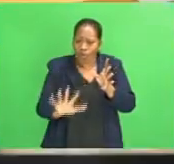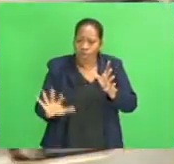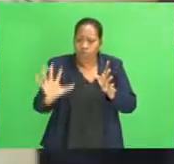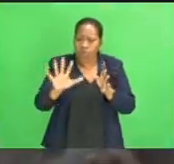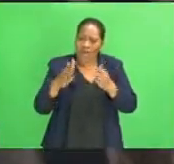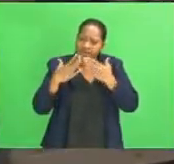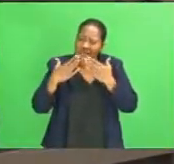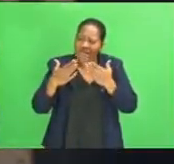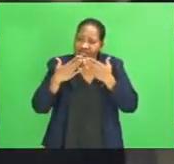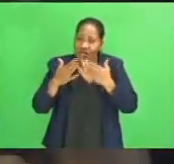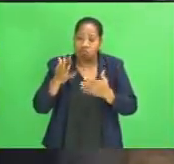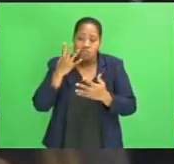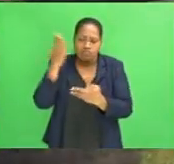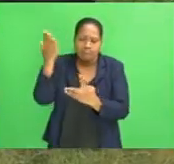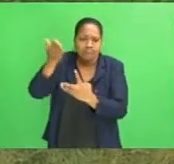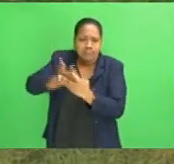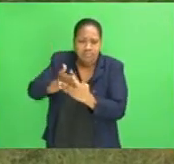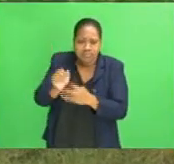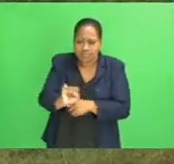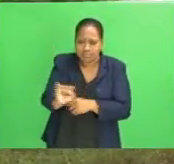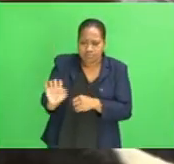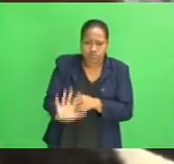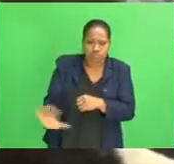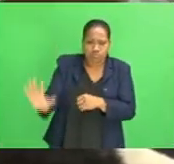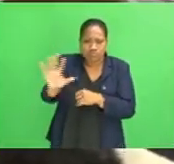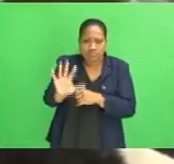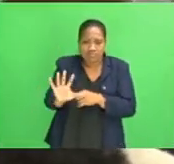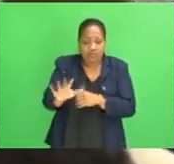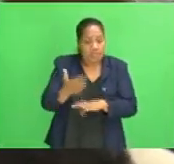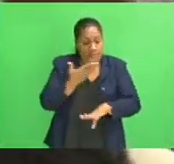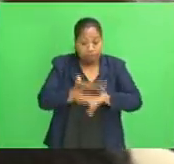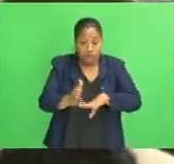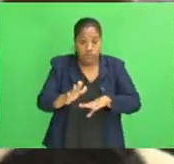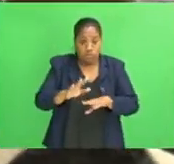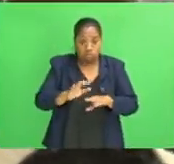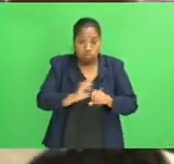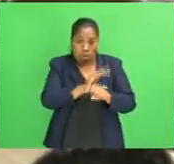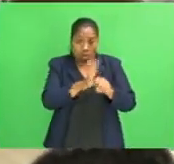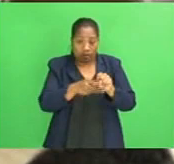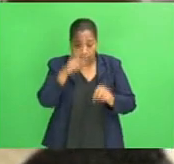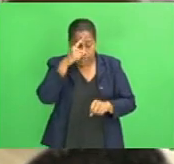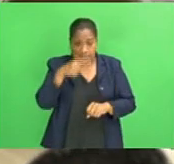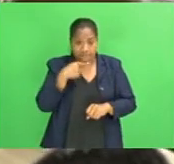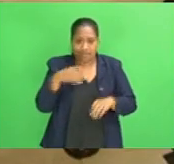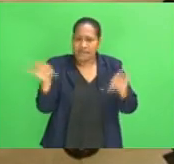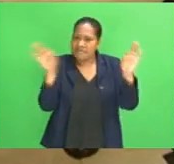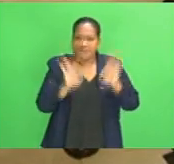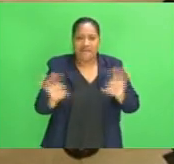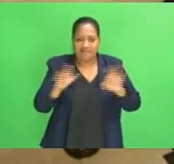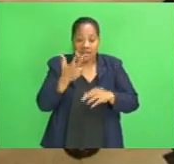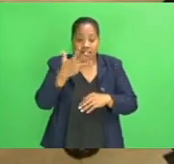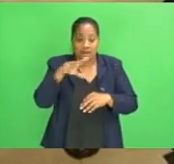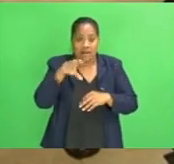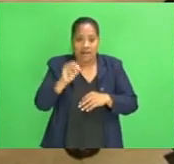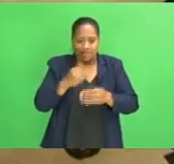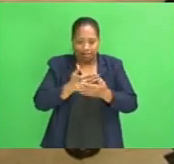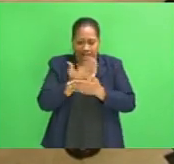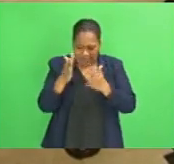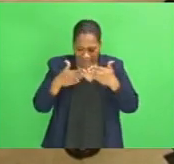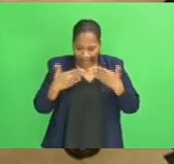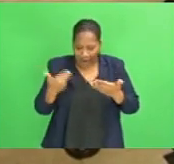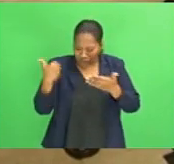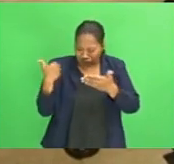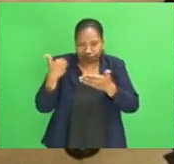period. He adds there hasn't been any new COVID-19 cases in Fiji for 90 days now. Because of our success, our students